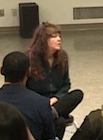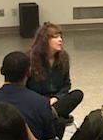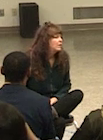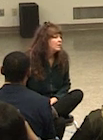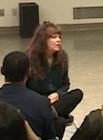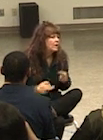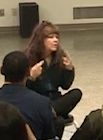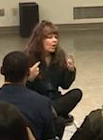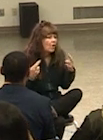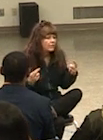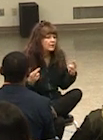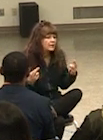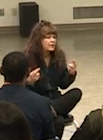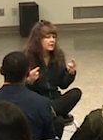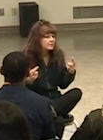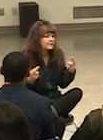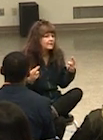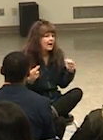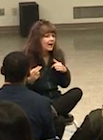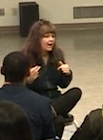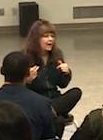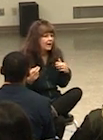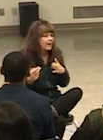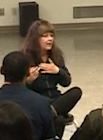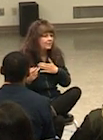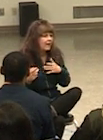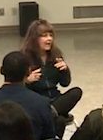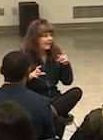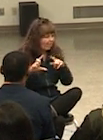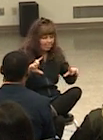More people in my circle than, like, I don't